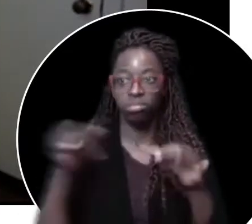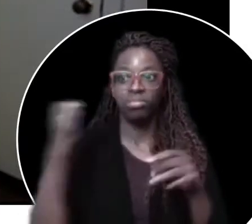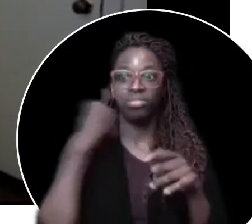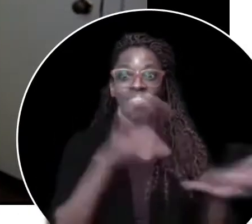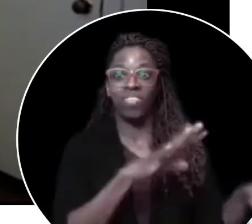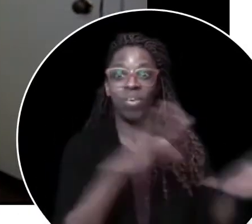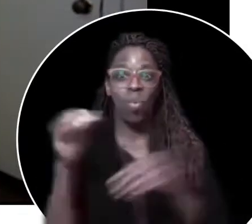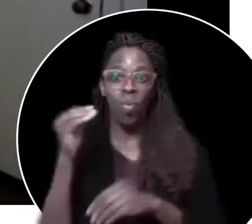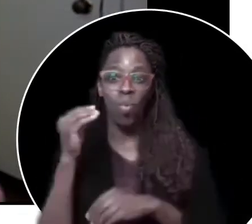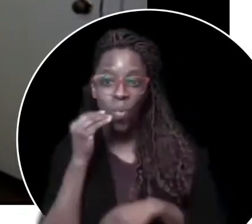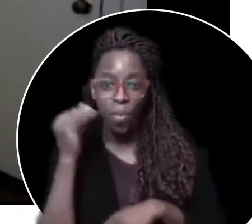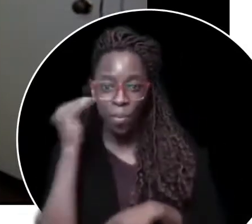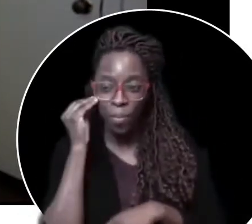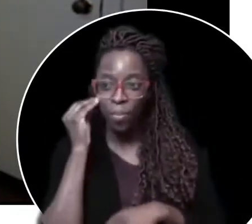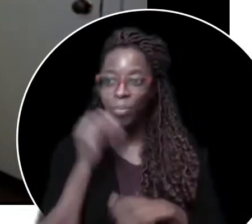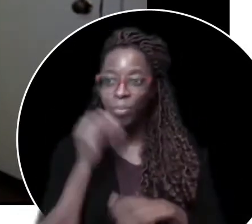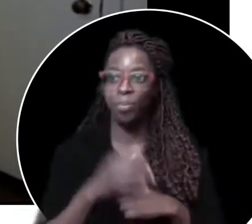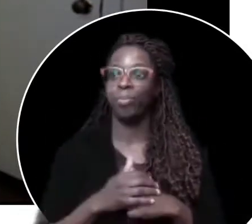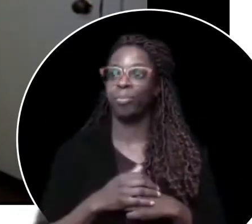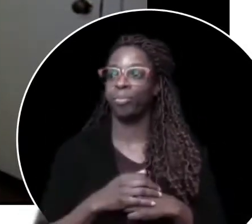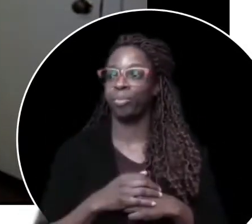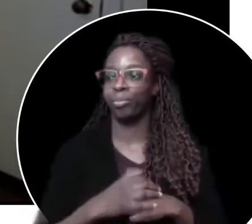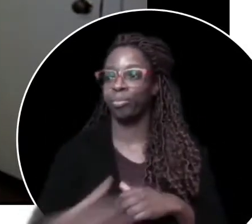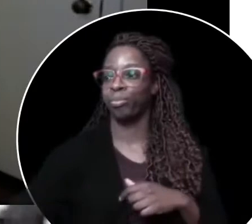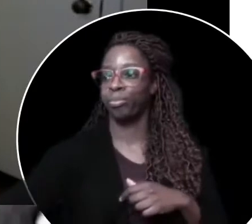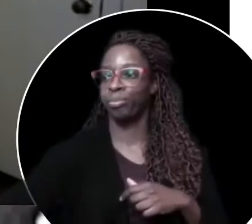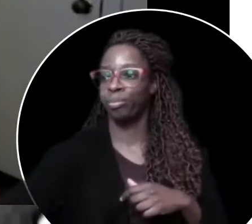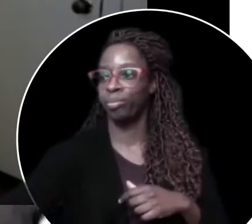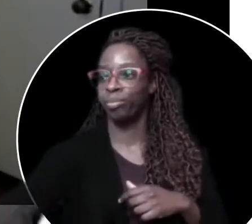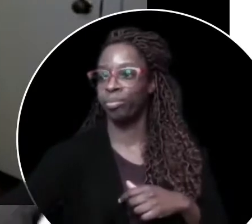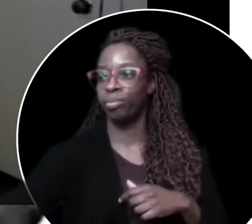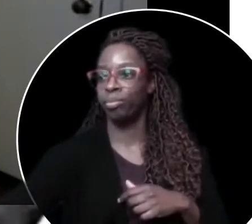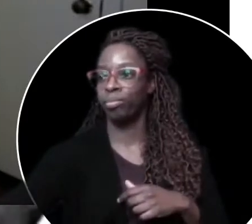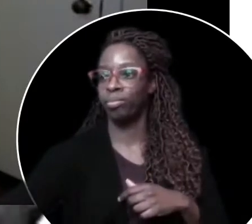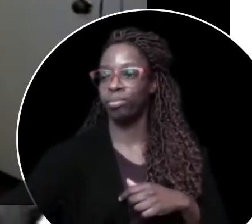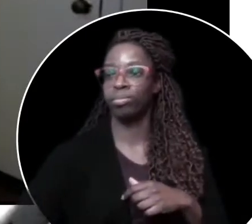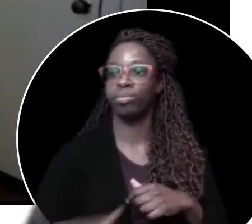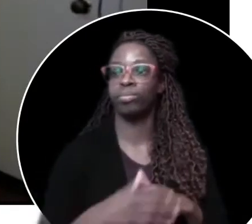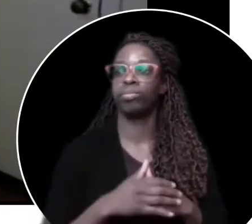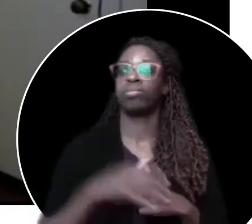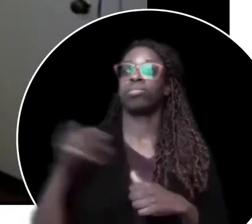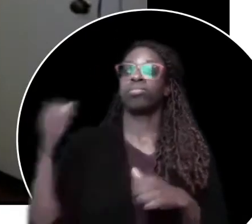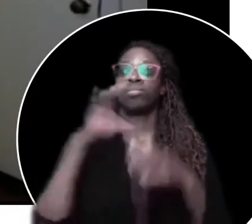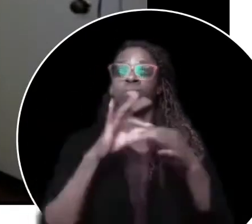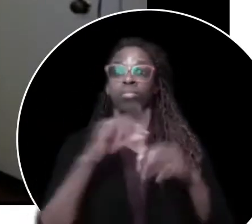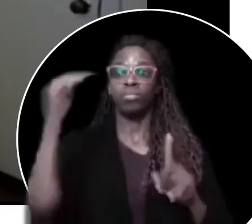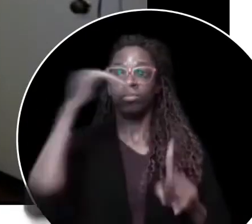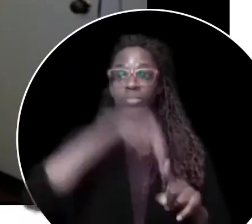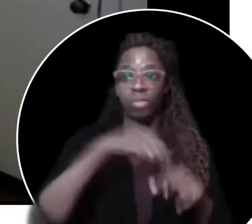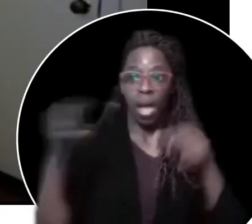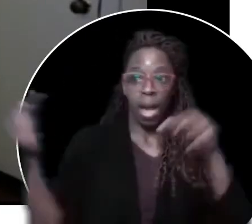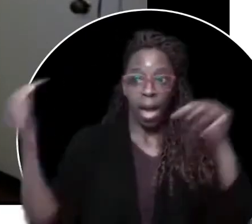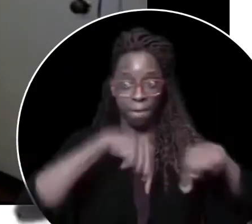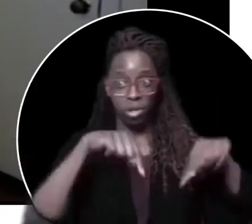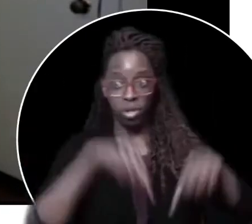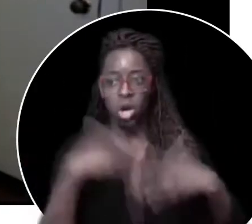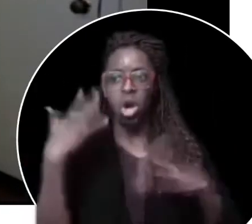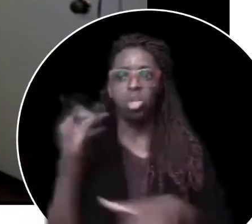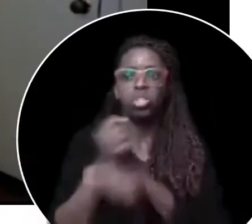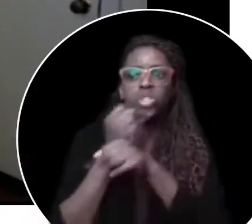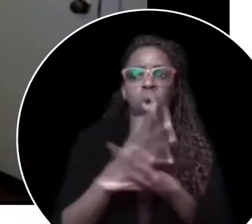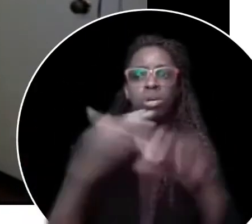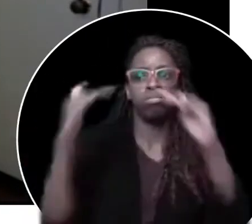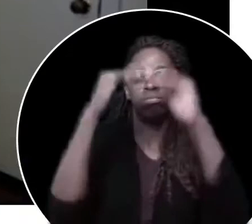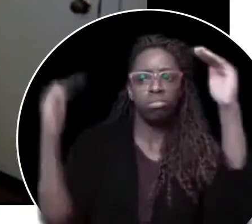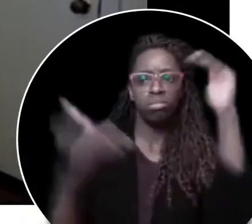here because you are there, right? Immigration is about a deeply unjust world, and the focus needs to be on the role of the